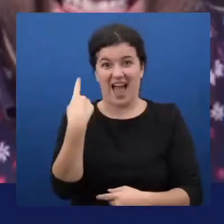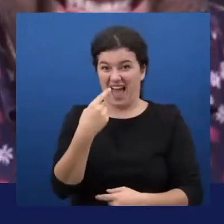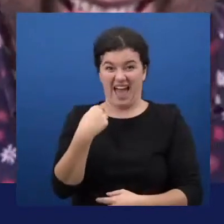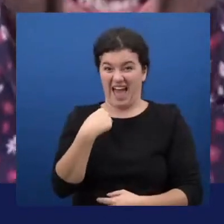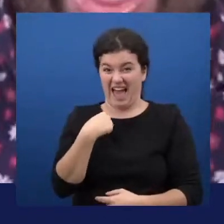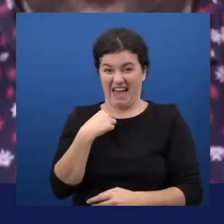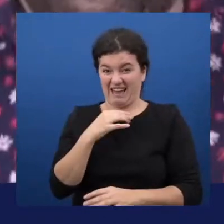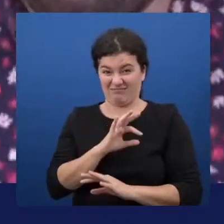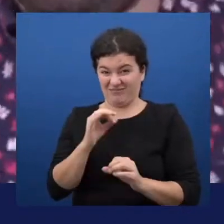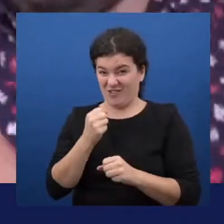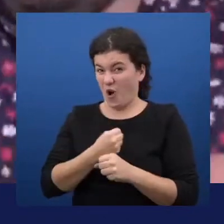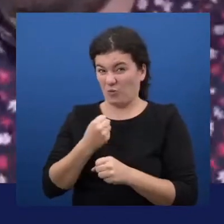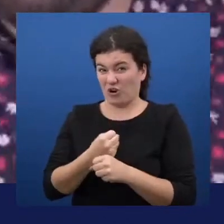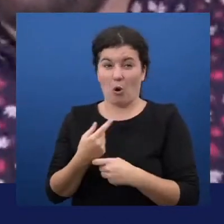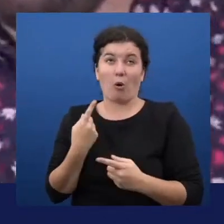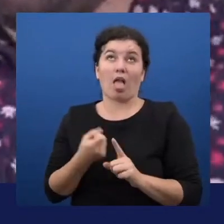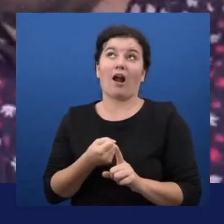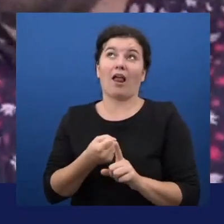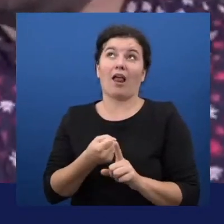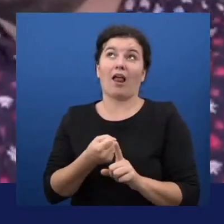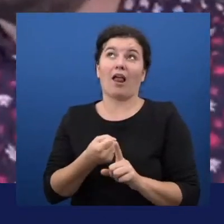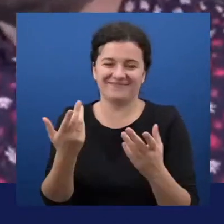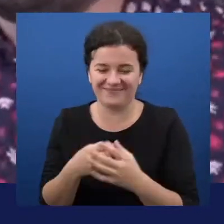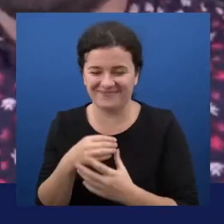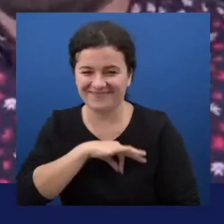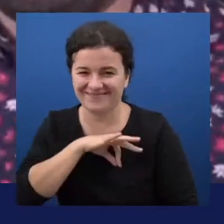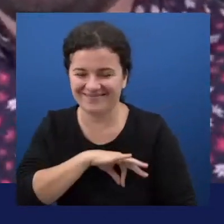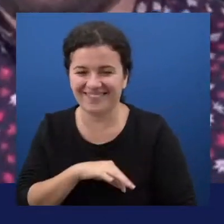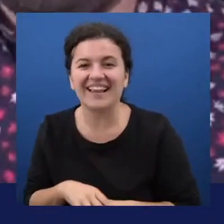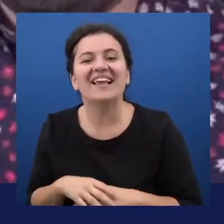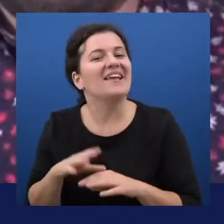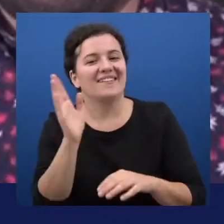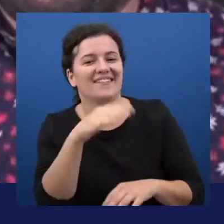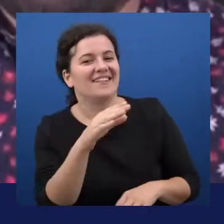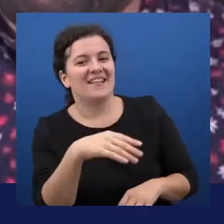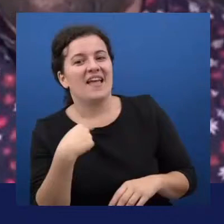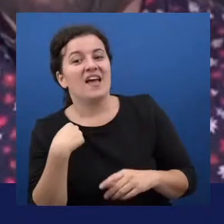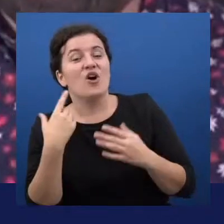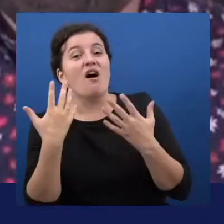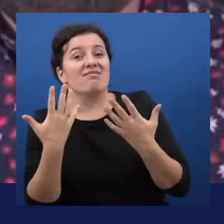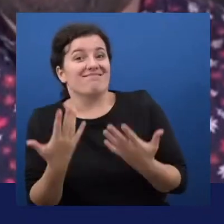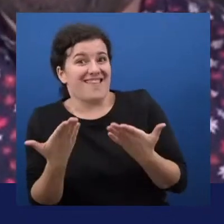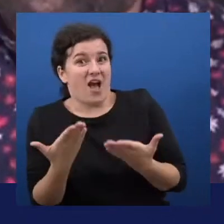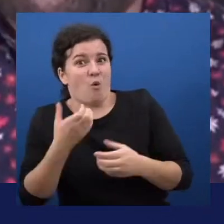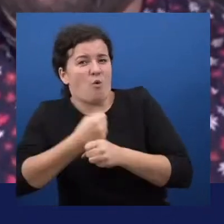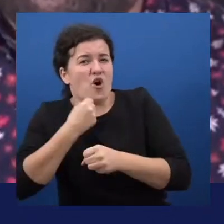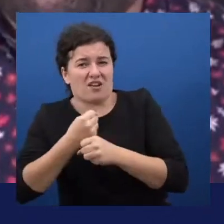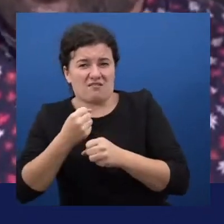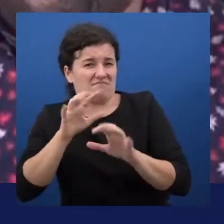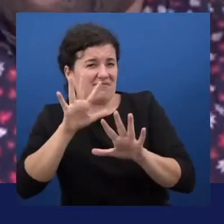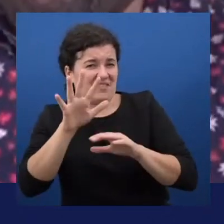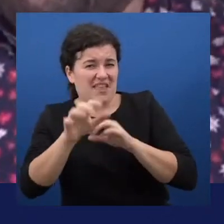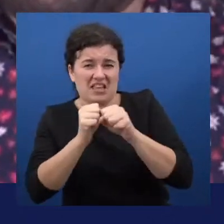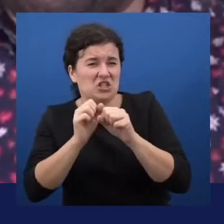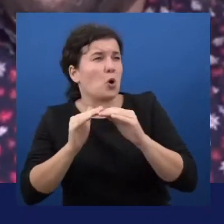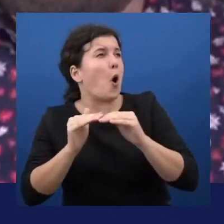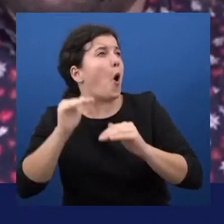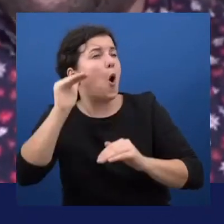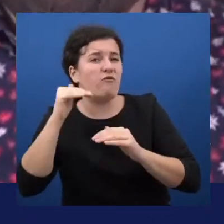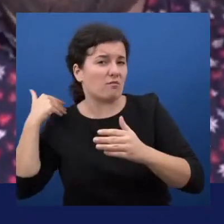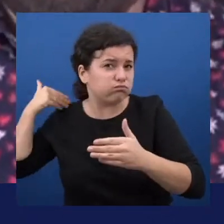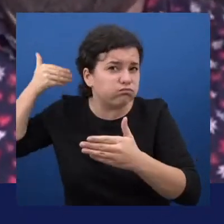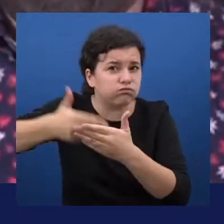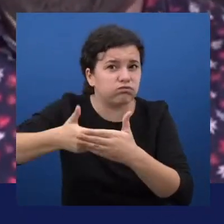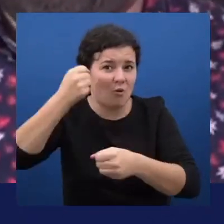Seth. We've done stuff together now for more than a decade. That's right. And I haven't worked a day in my